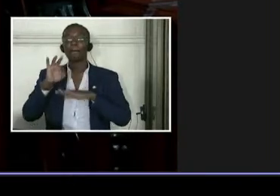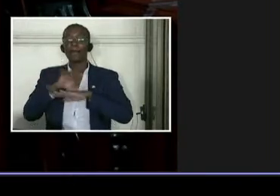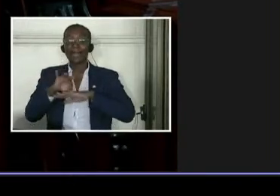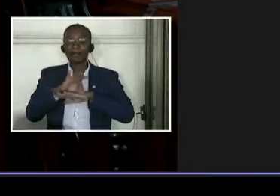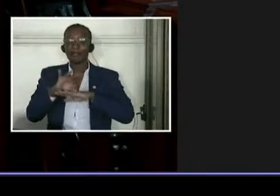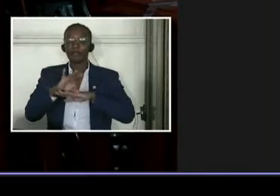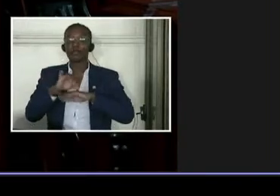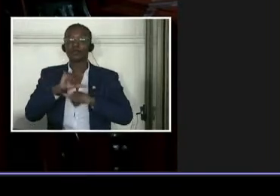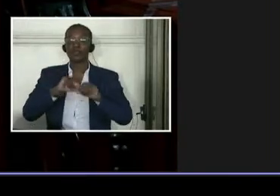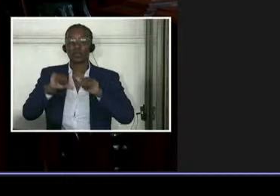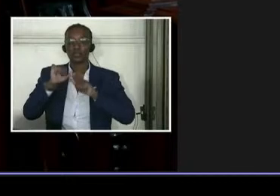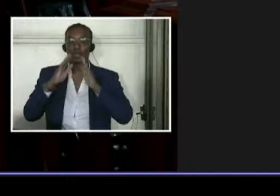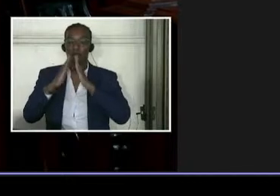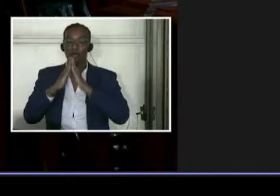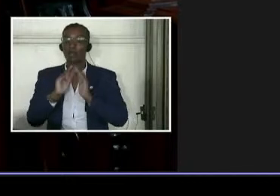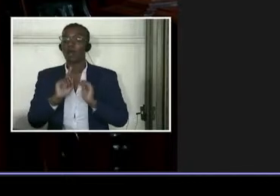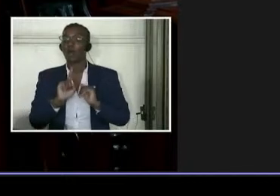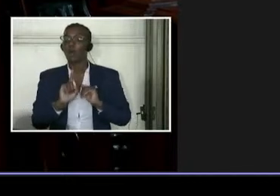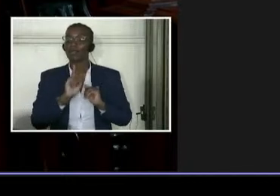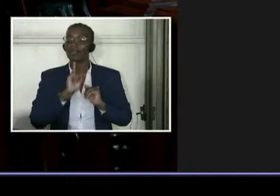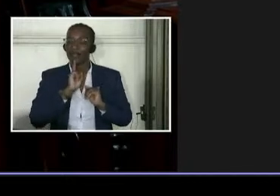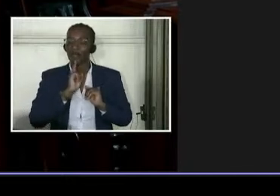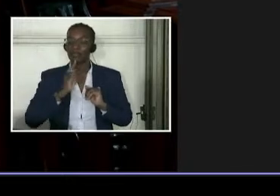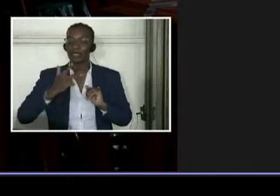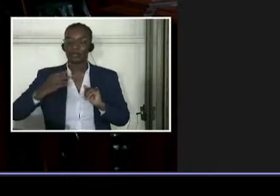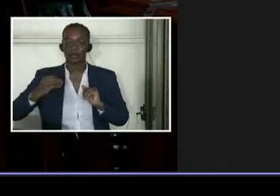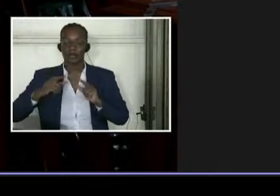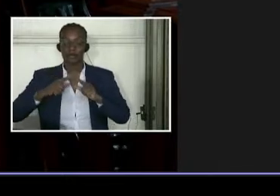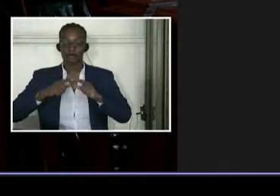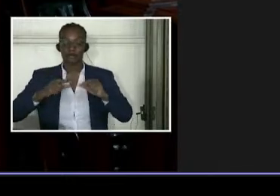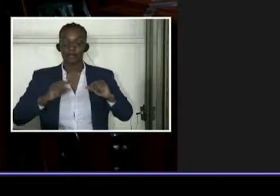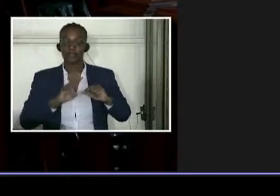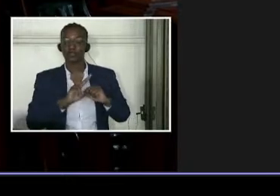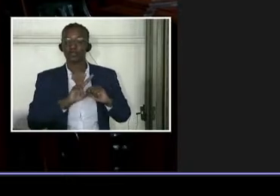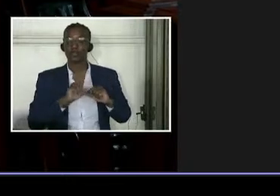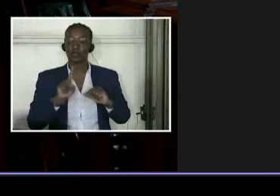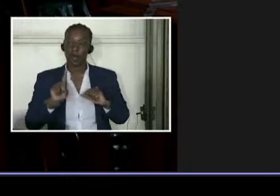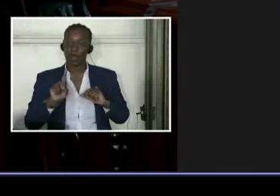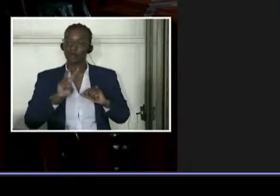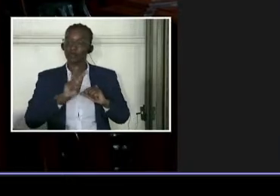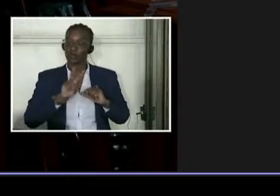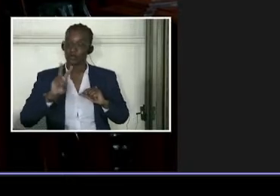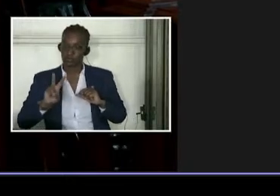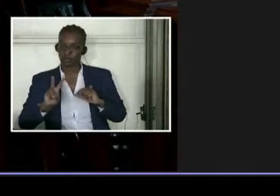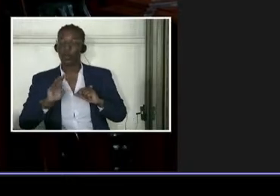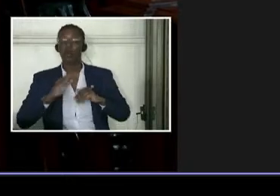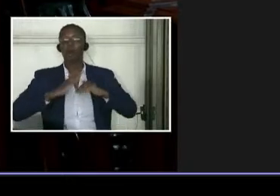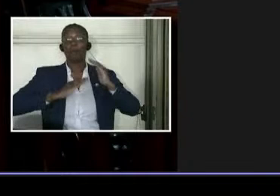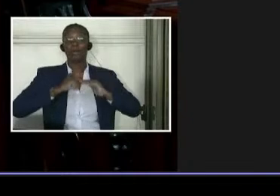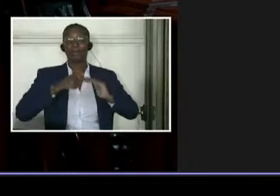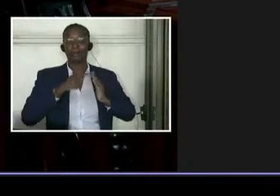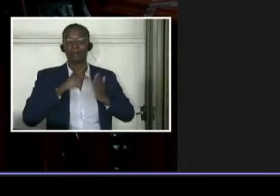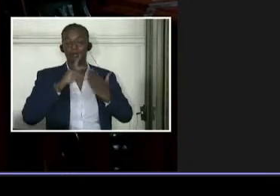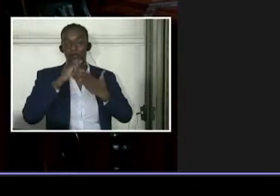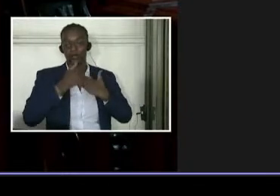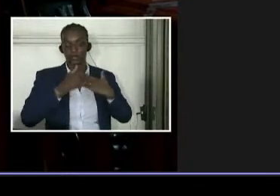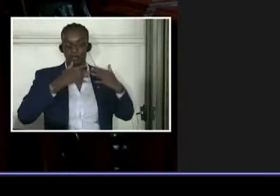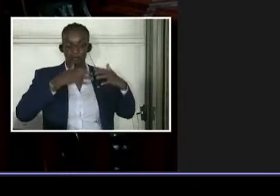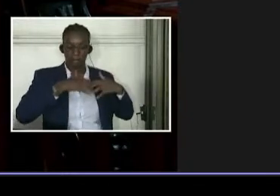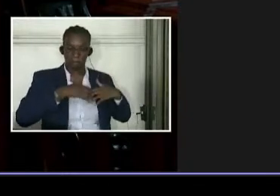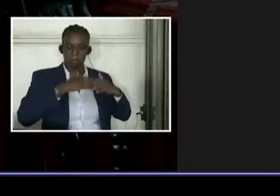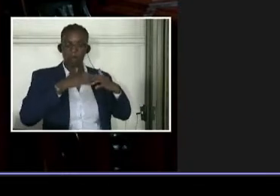project consisting of 1,130 sites was completed in 2021-22. Construction of this project will